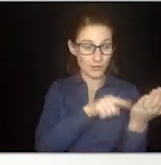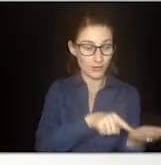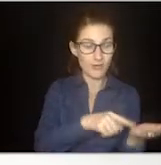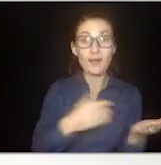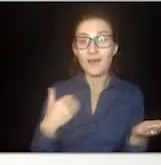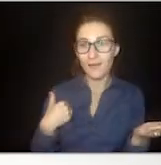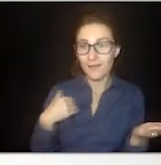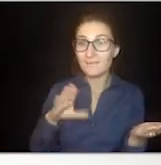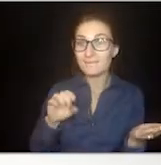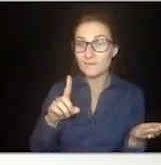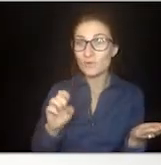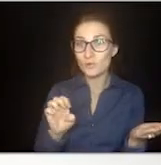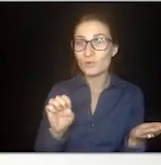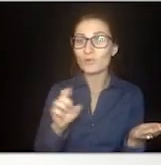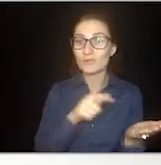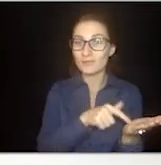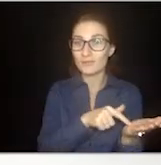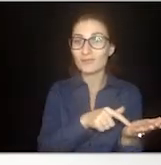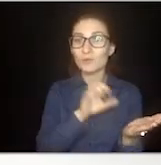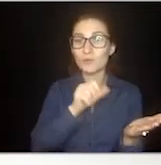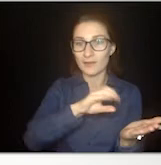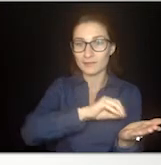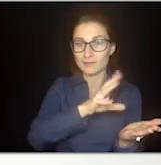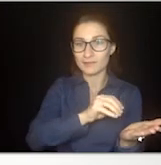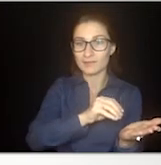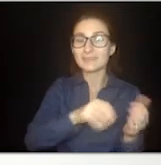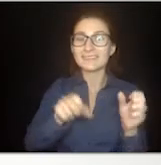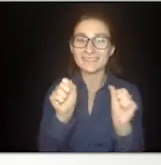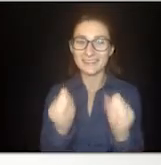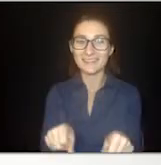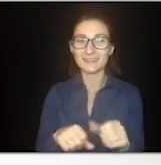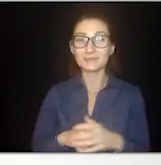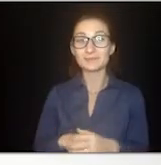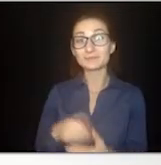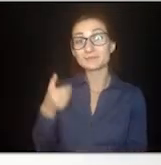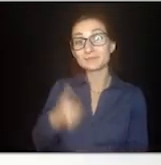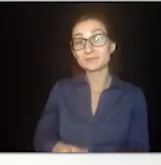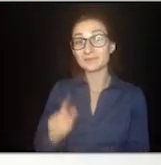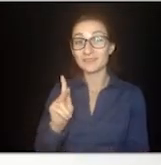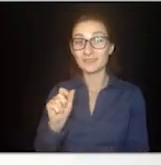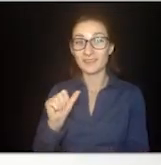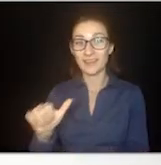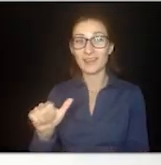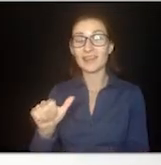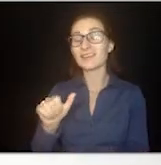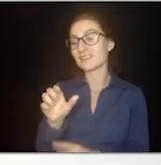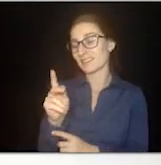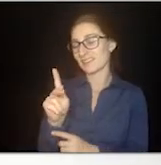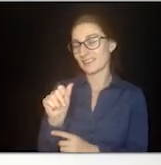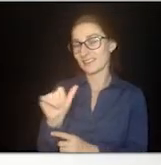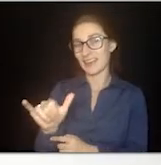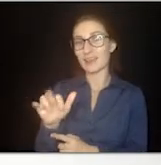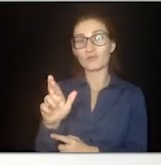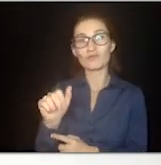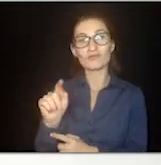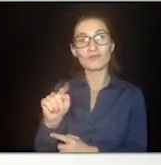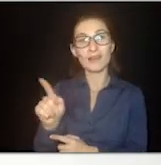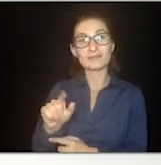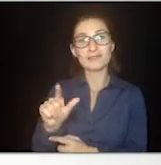ever want to refer back to them, then it's in there. And I am Kay Ratzlaff. I am